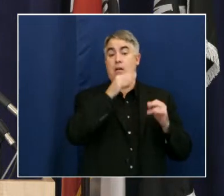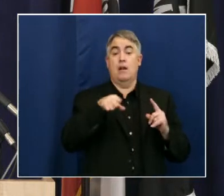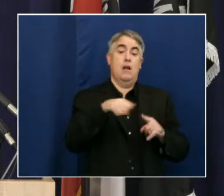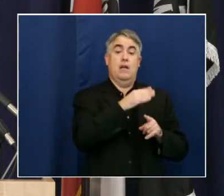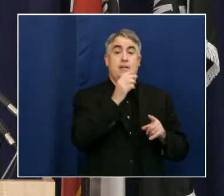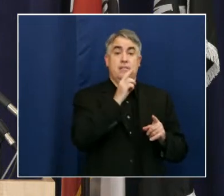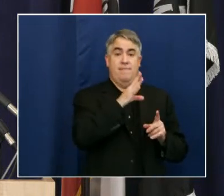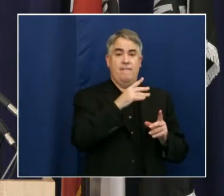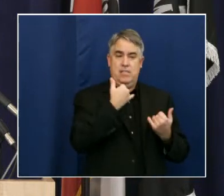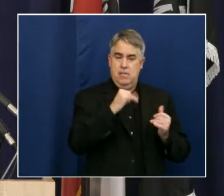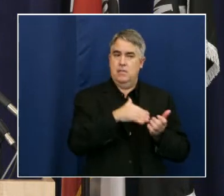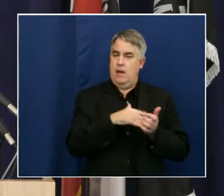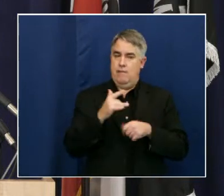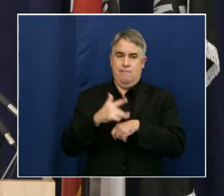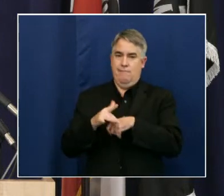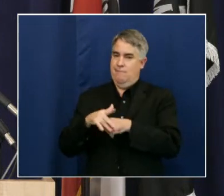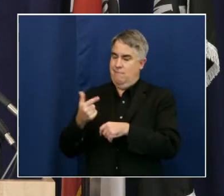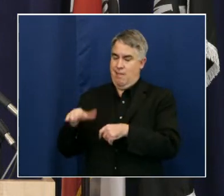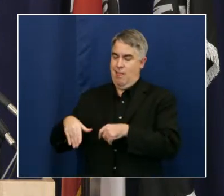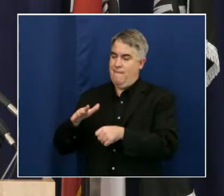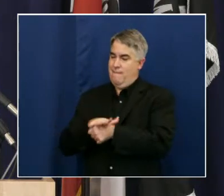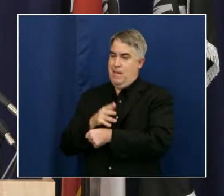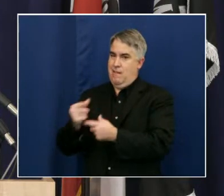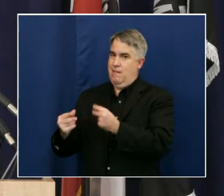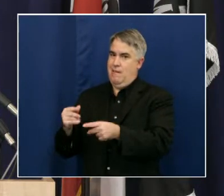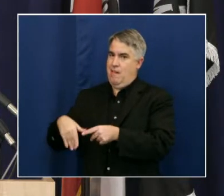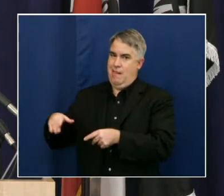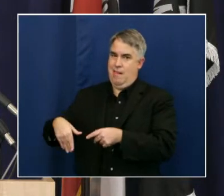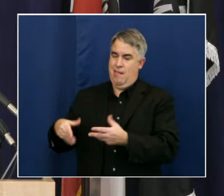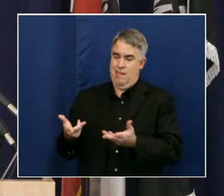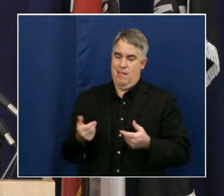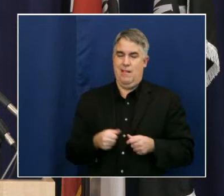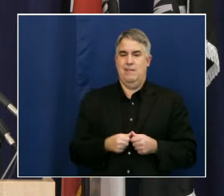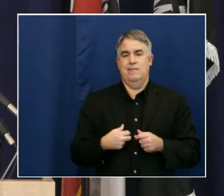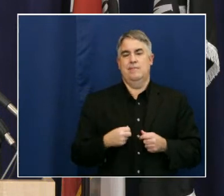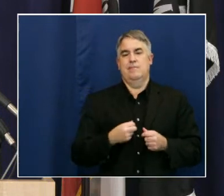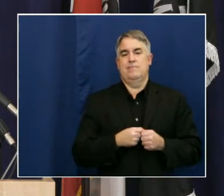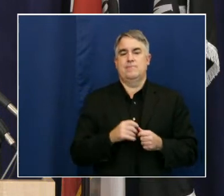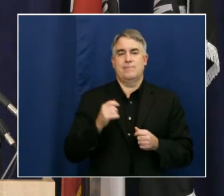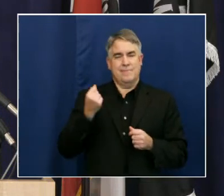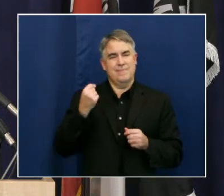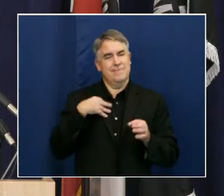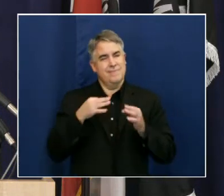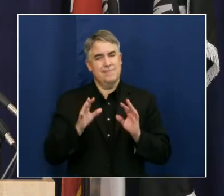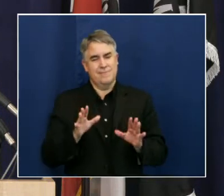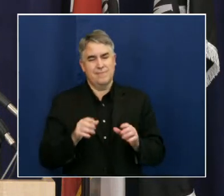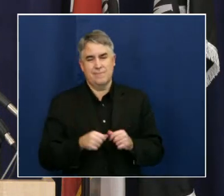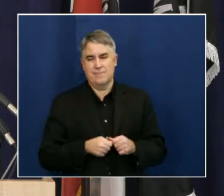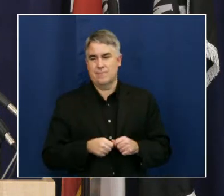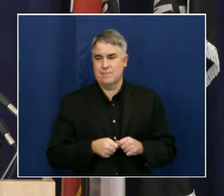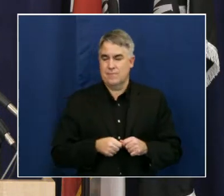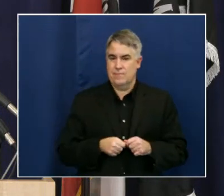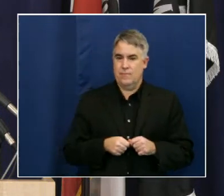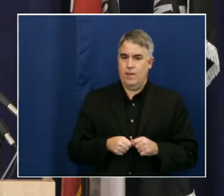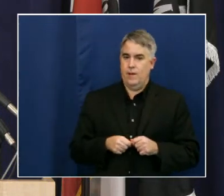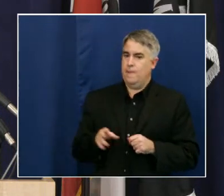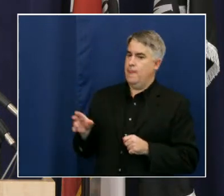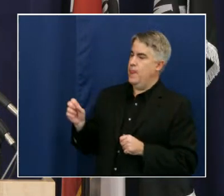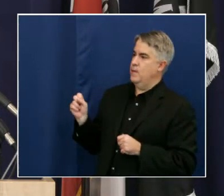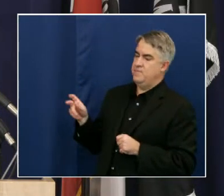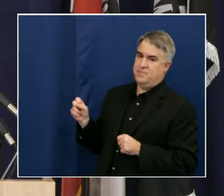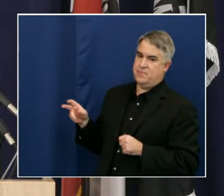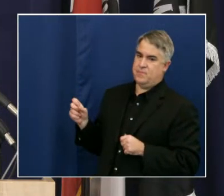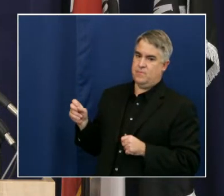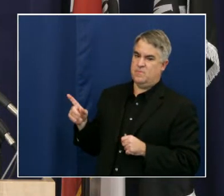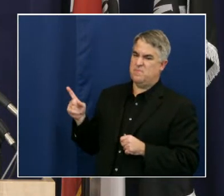it's important. We wanted to be very clear about the context around that announcement and what it means and what it doesn't mean. Okay. And if I could just super quickly,